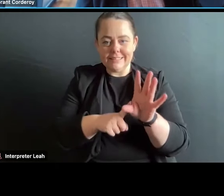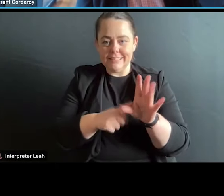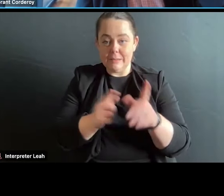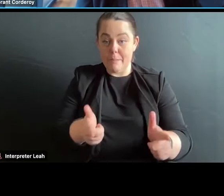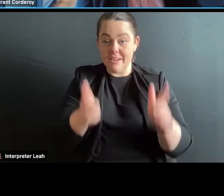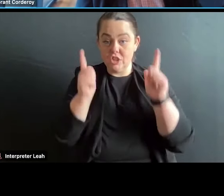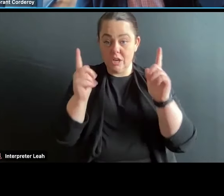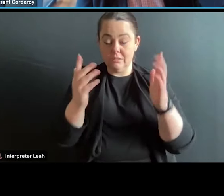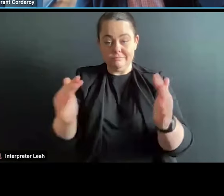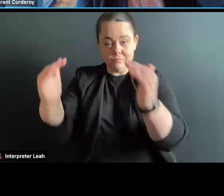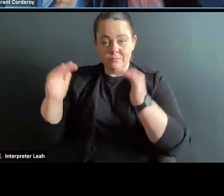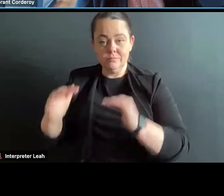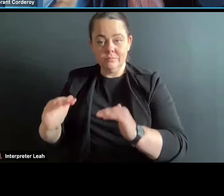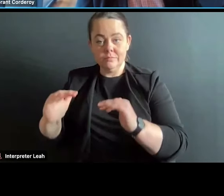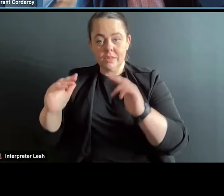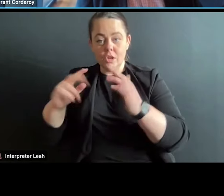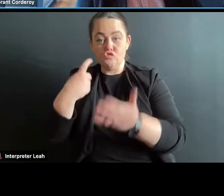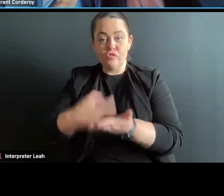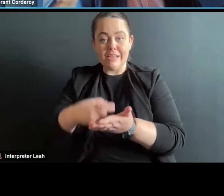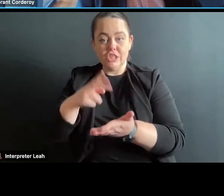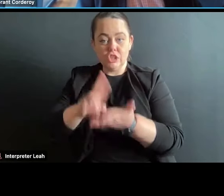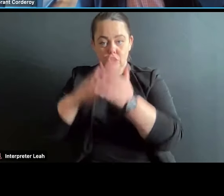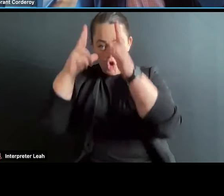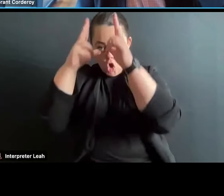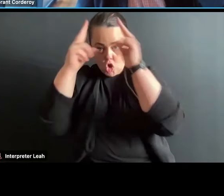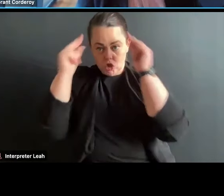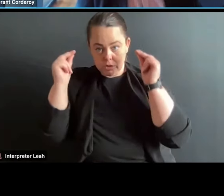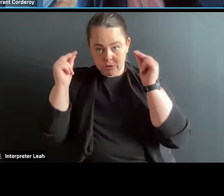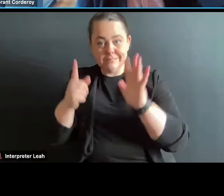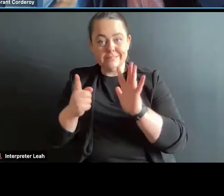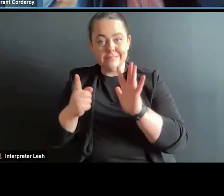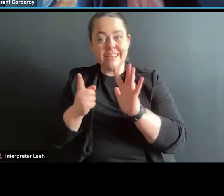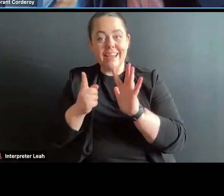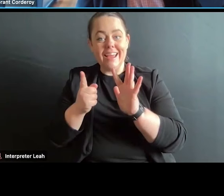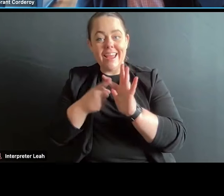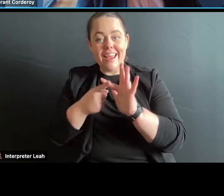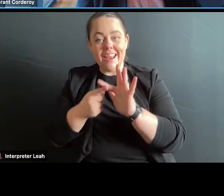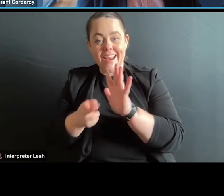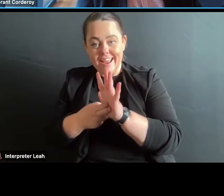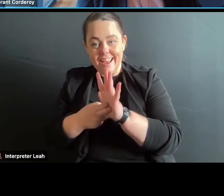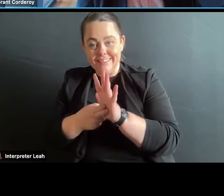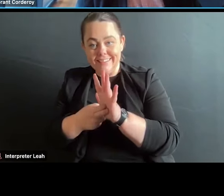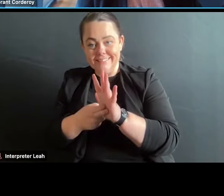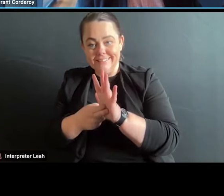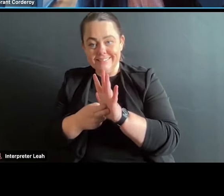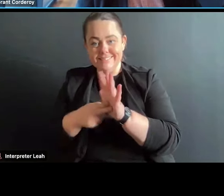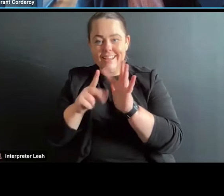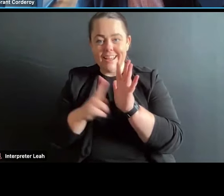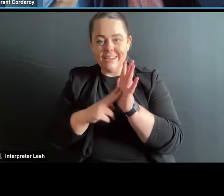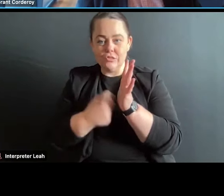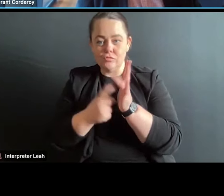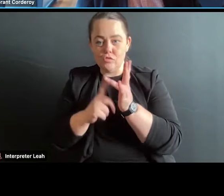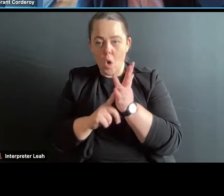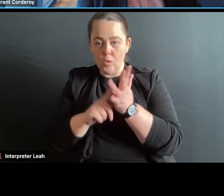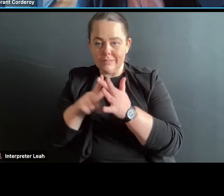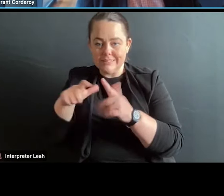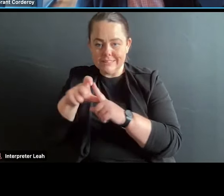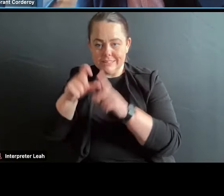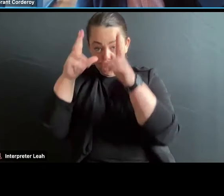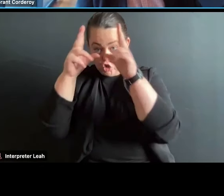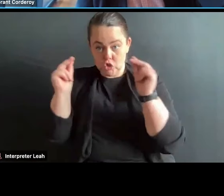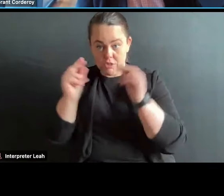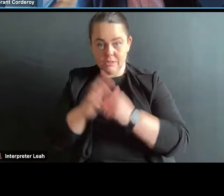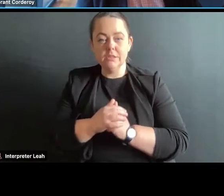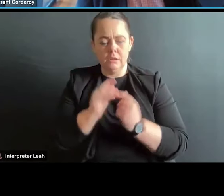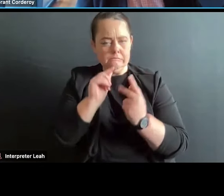and personal care workers, where there's going to be an allocation where they might be performing direct care services